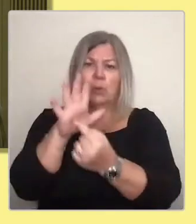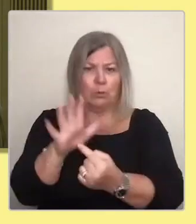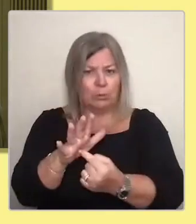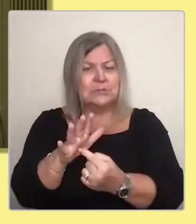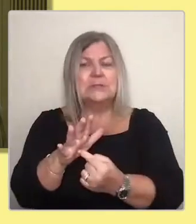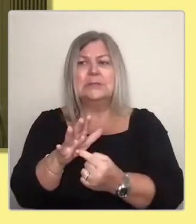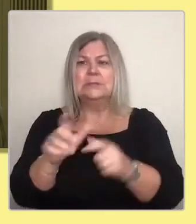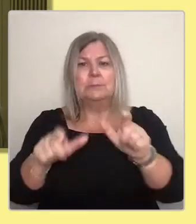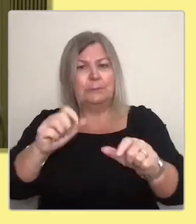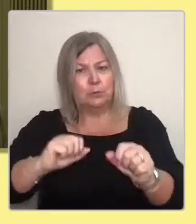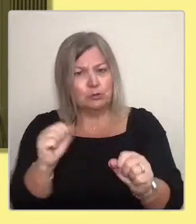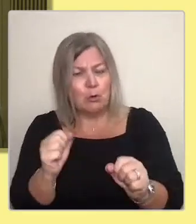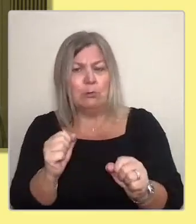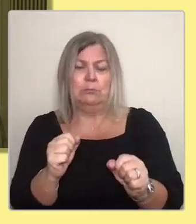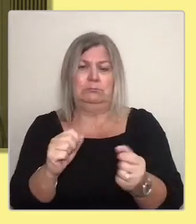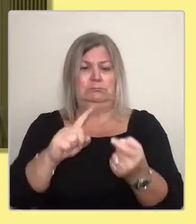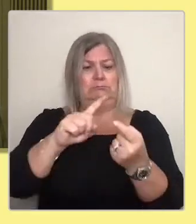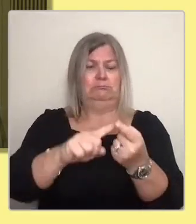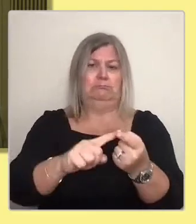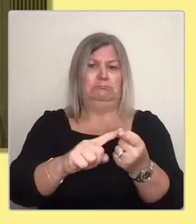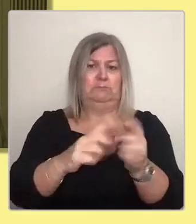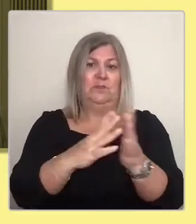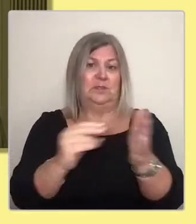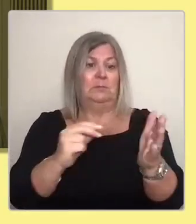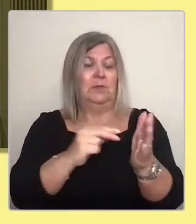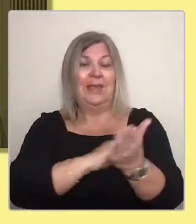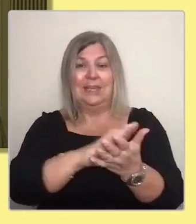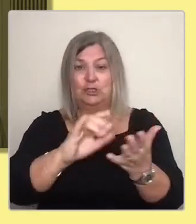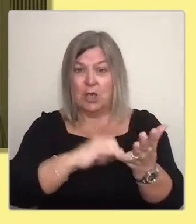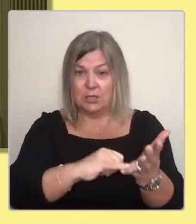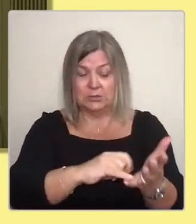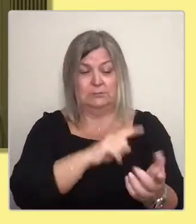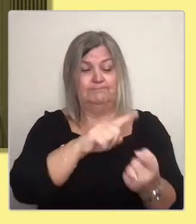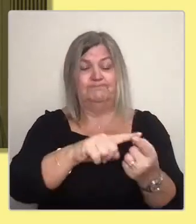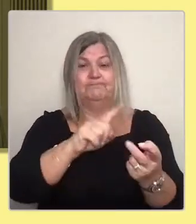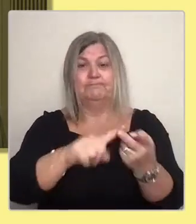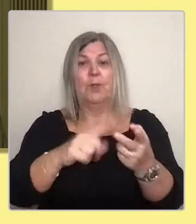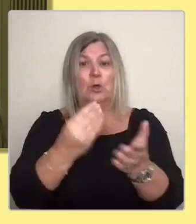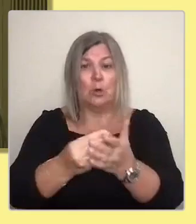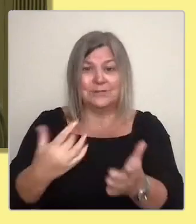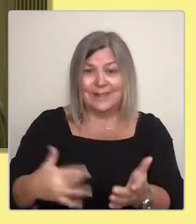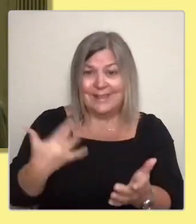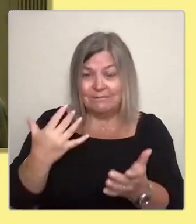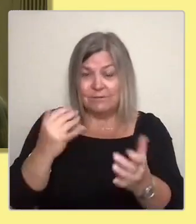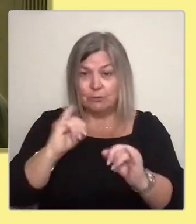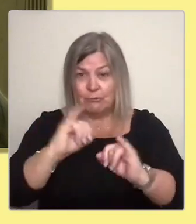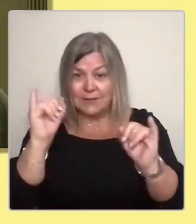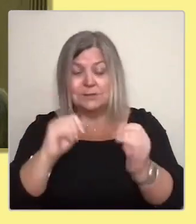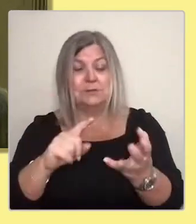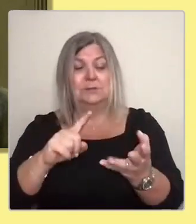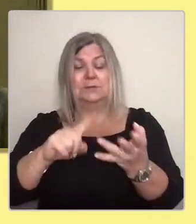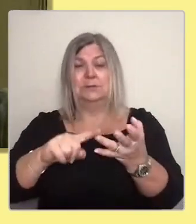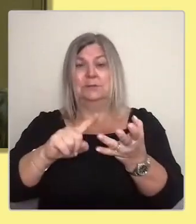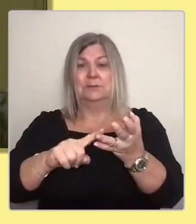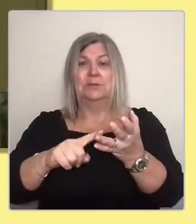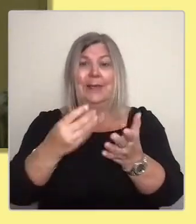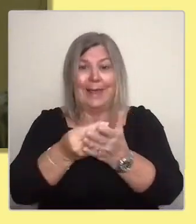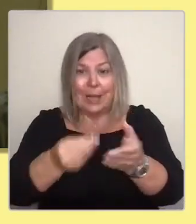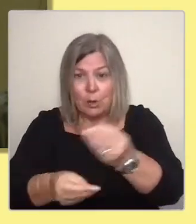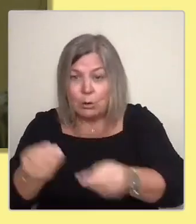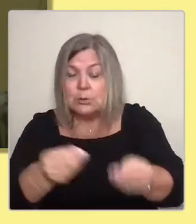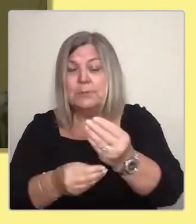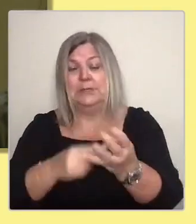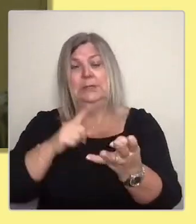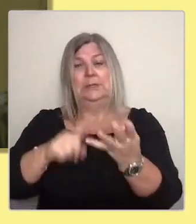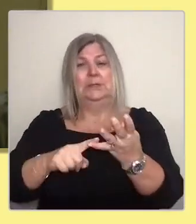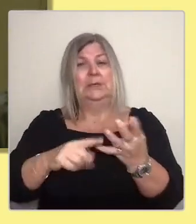living crisis, and the economy and environment, and putting the absolute best people